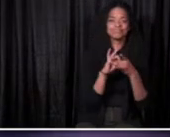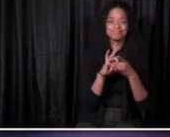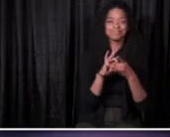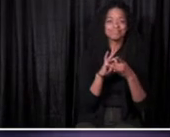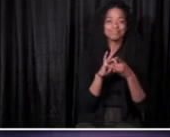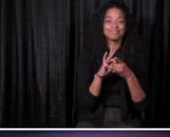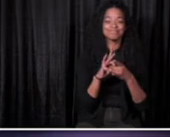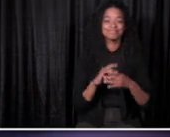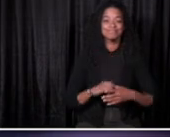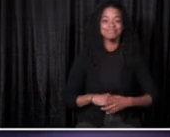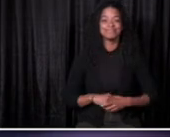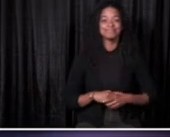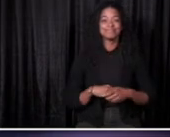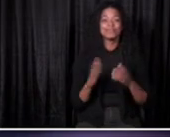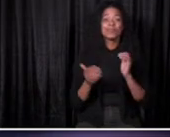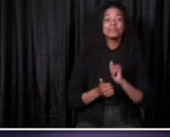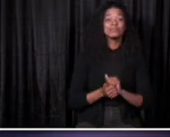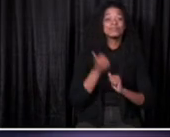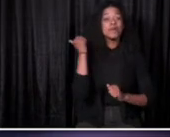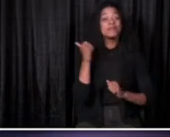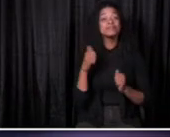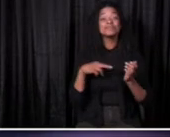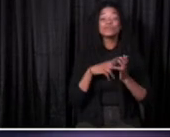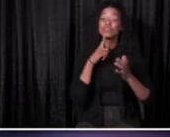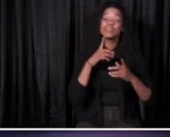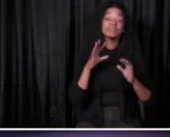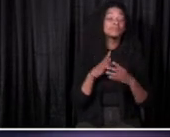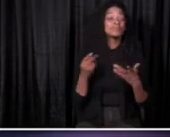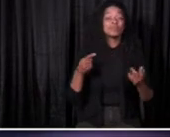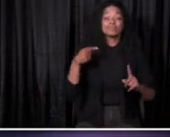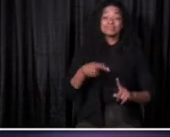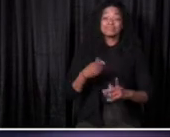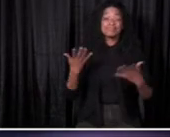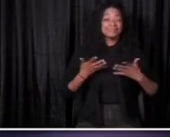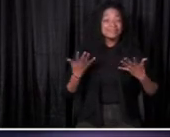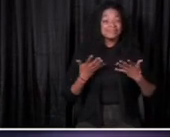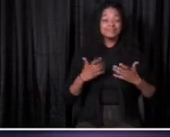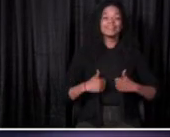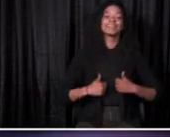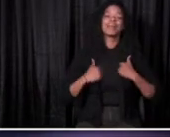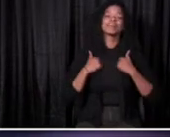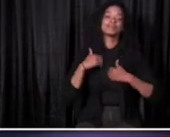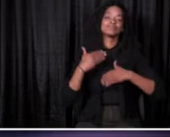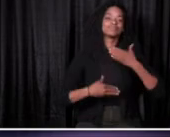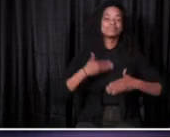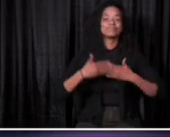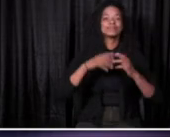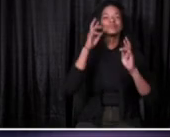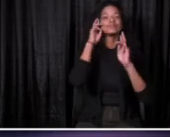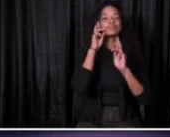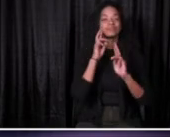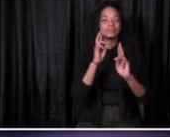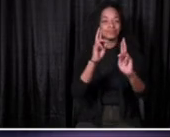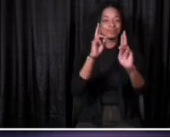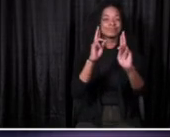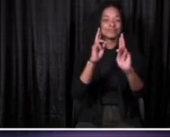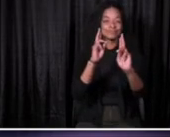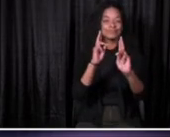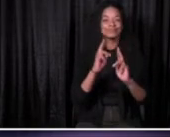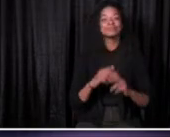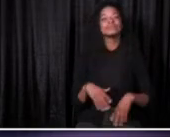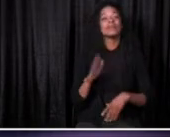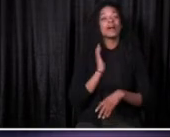Mostly, it means embodying the Hornet Code of Honor, which lays out that commitment.